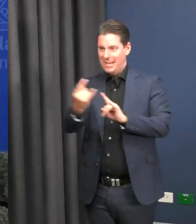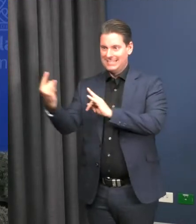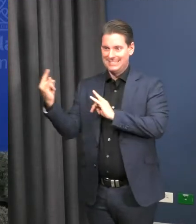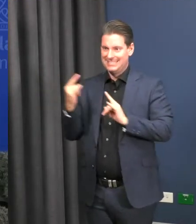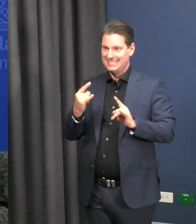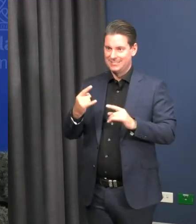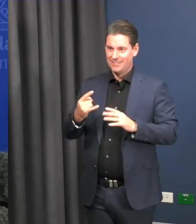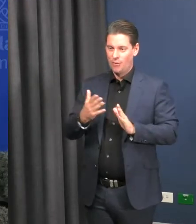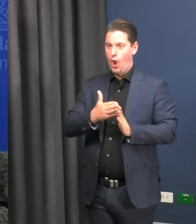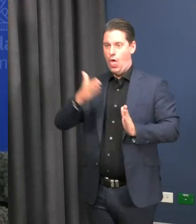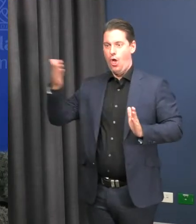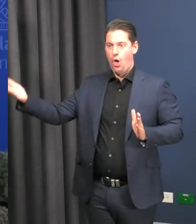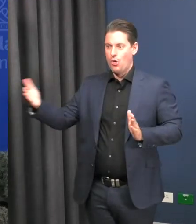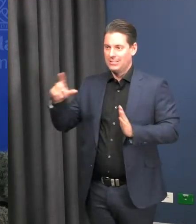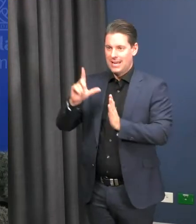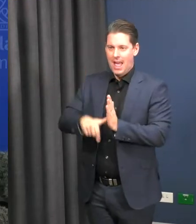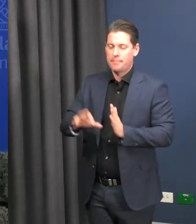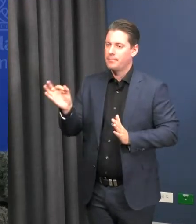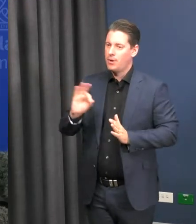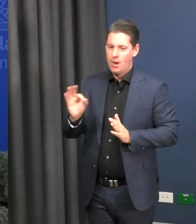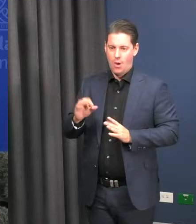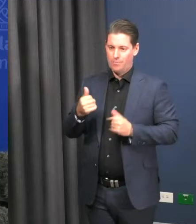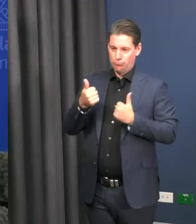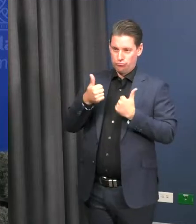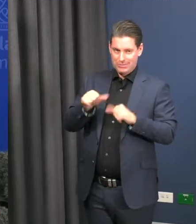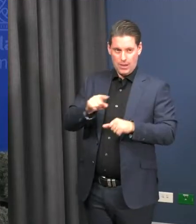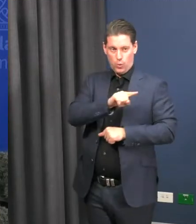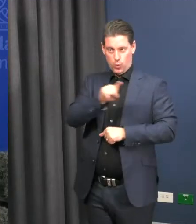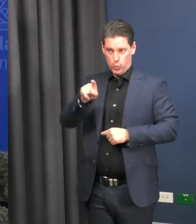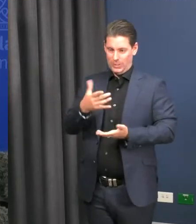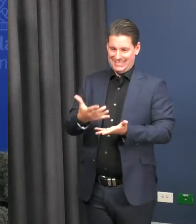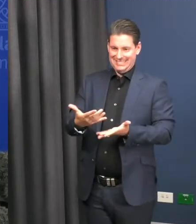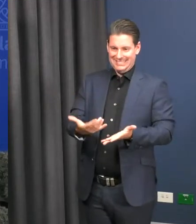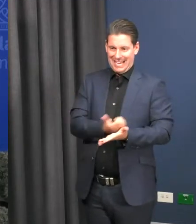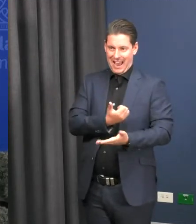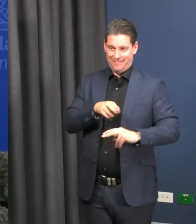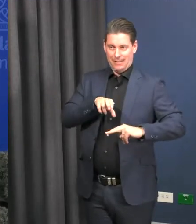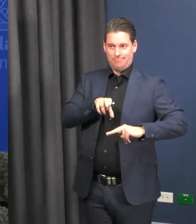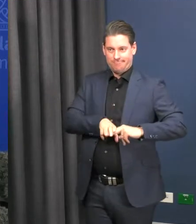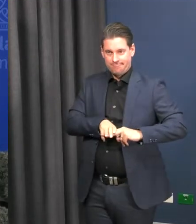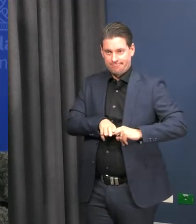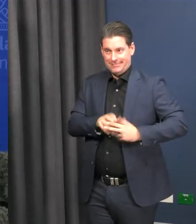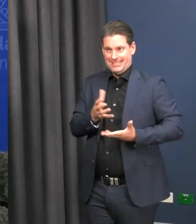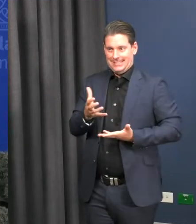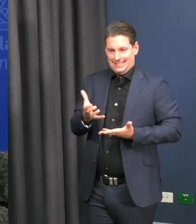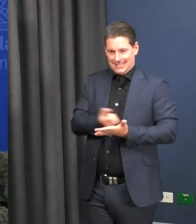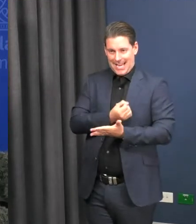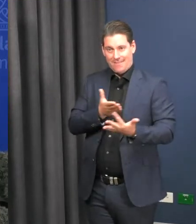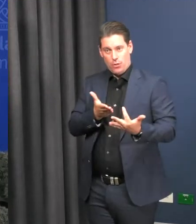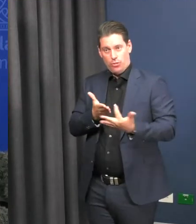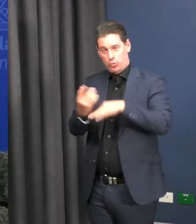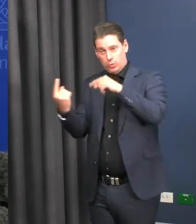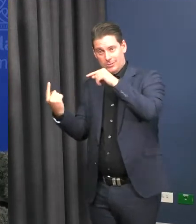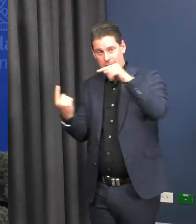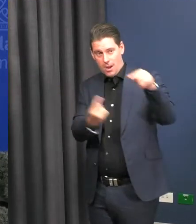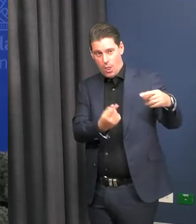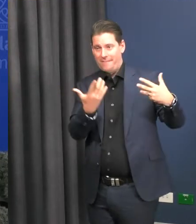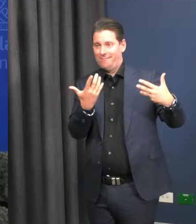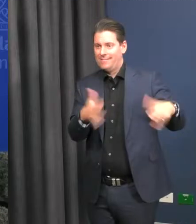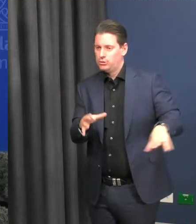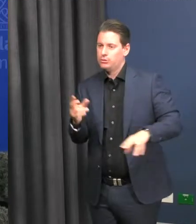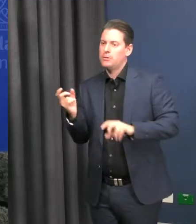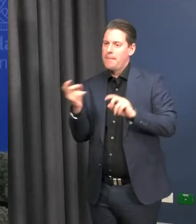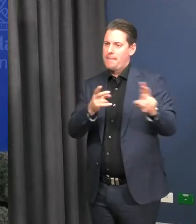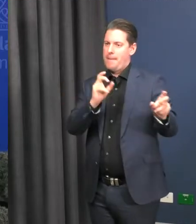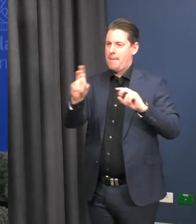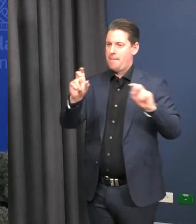term. It's designed to protect people's physical safety during the most intense part of the cyclone. We've modelled